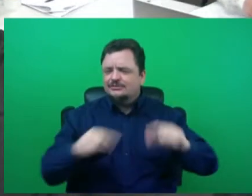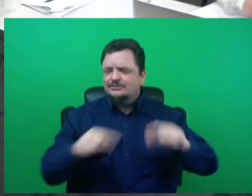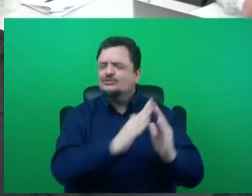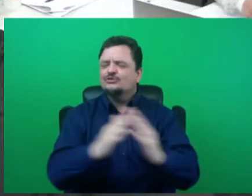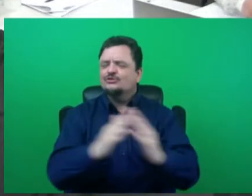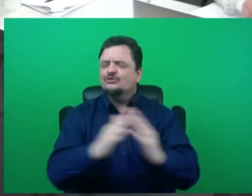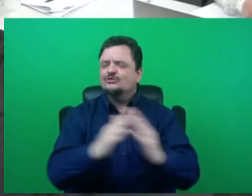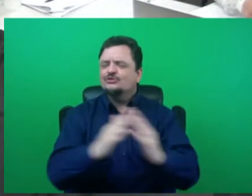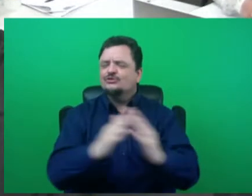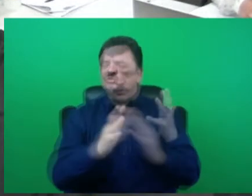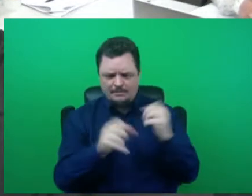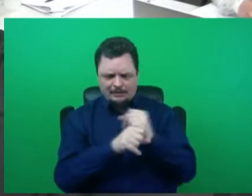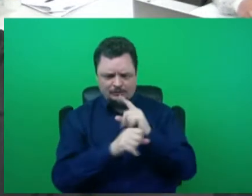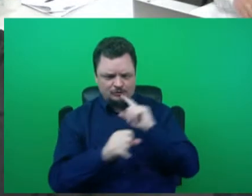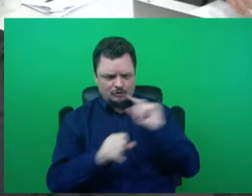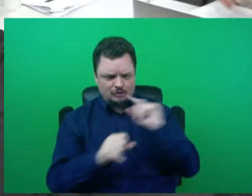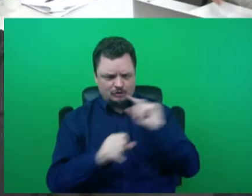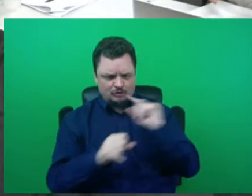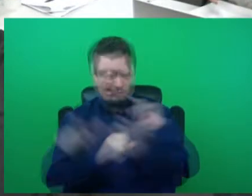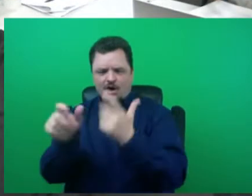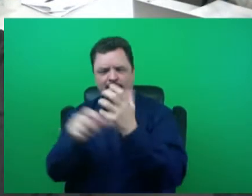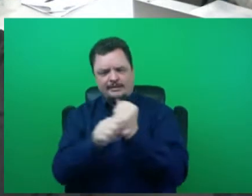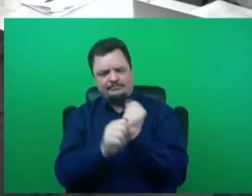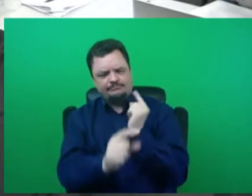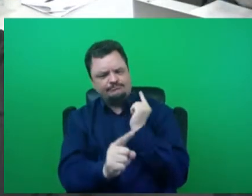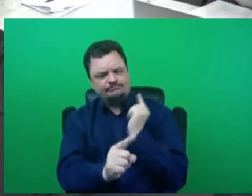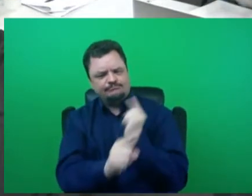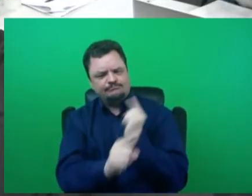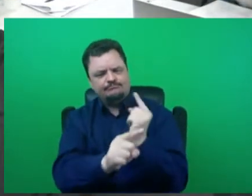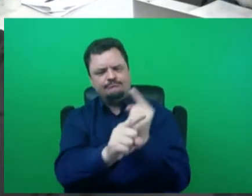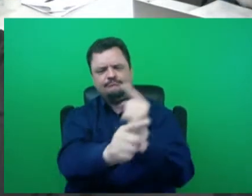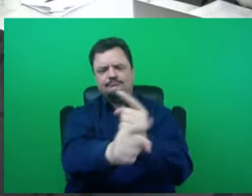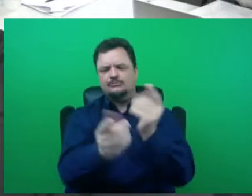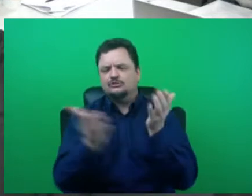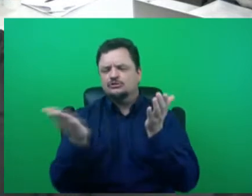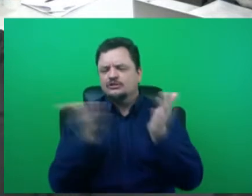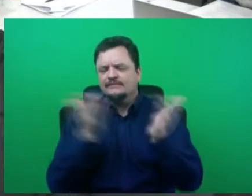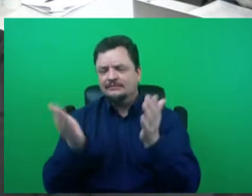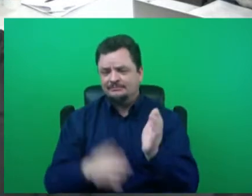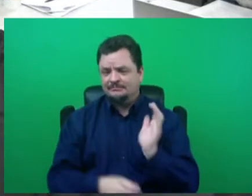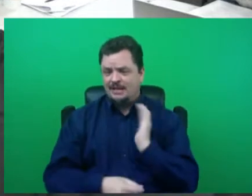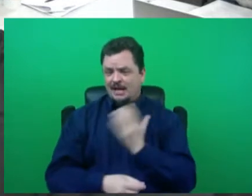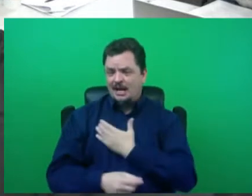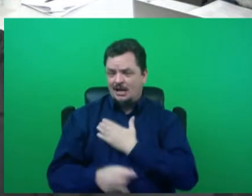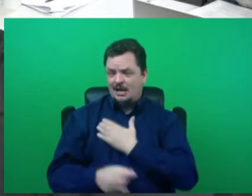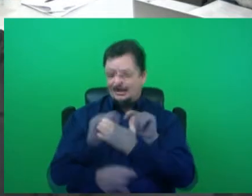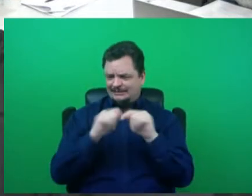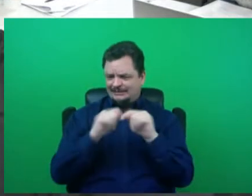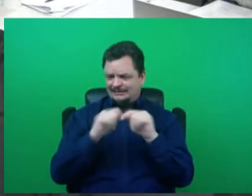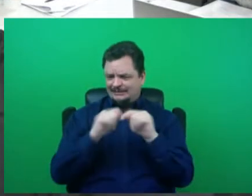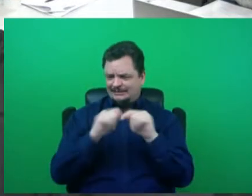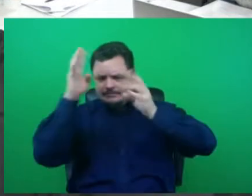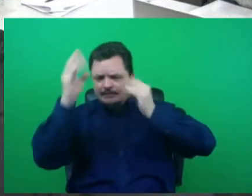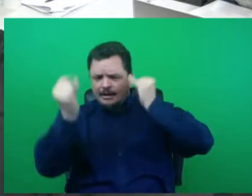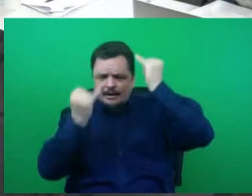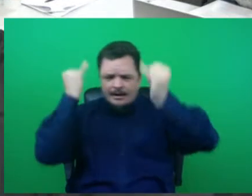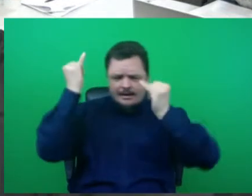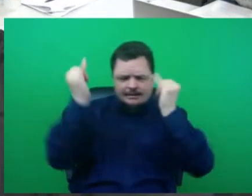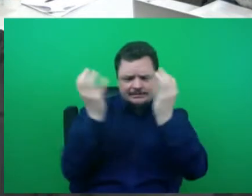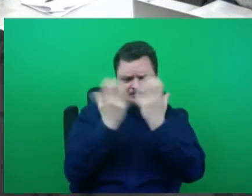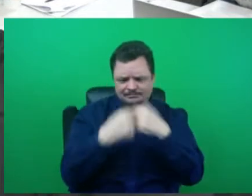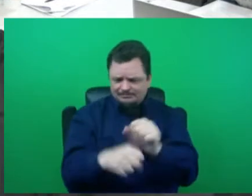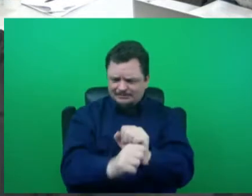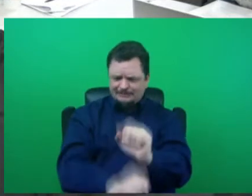services. Our team has worked innovatively and creatively to make sure that the moms and babies that we work